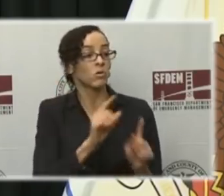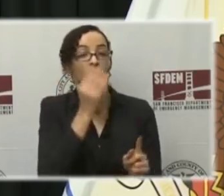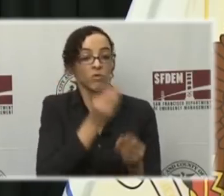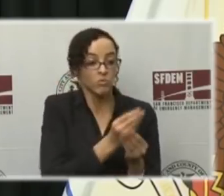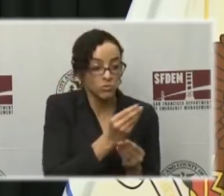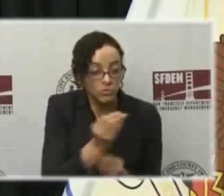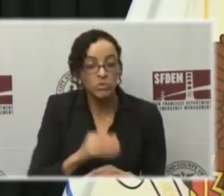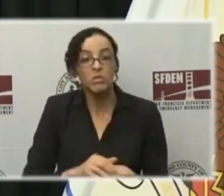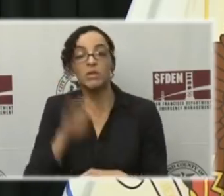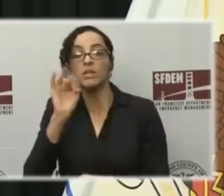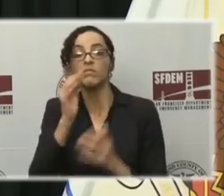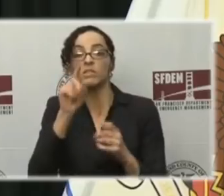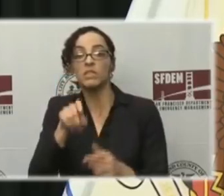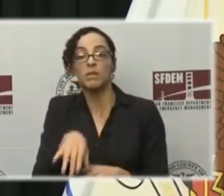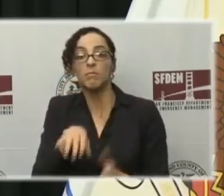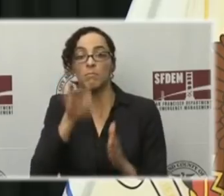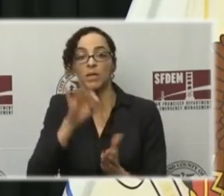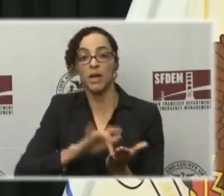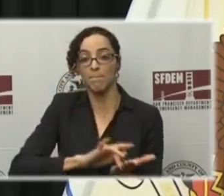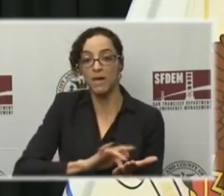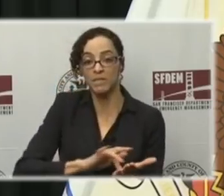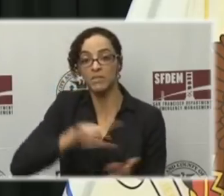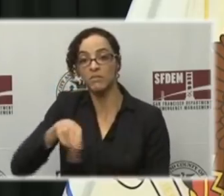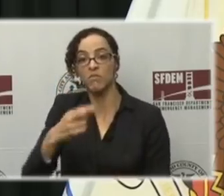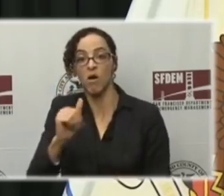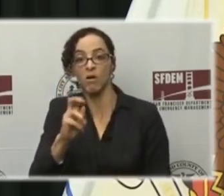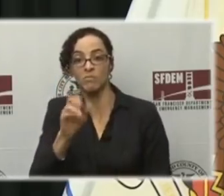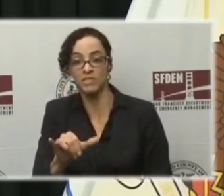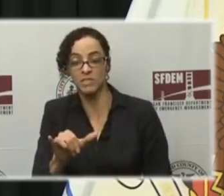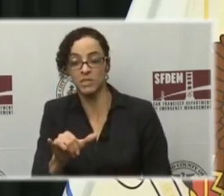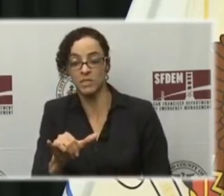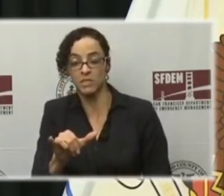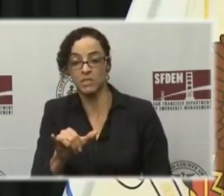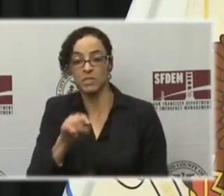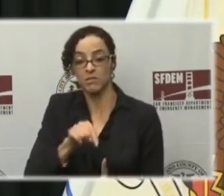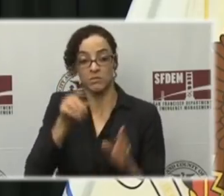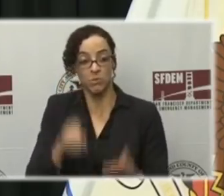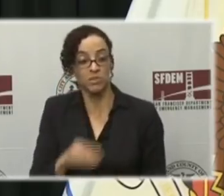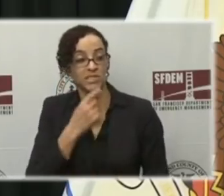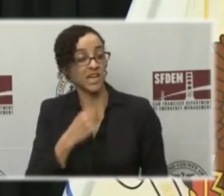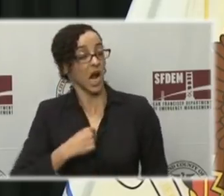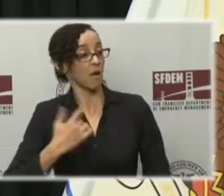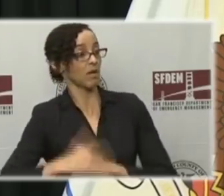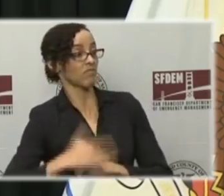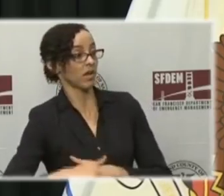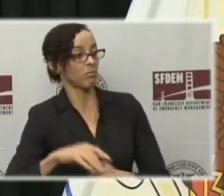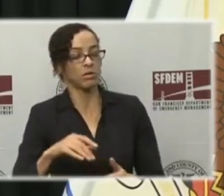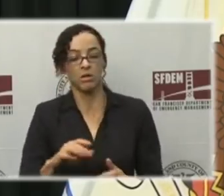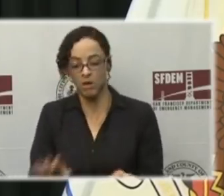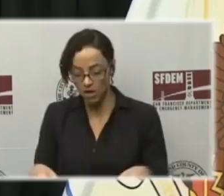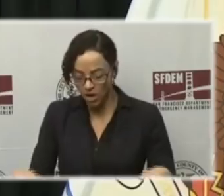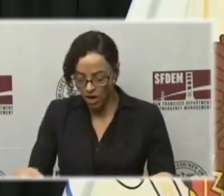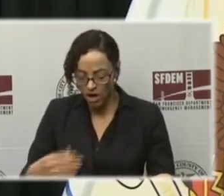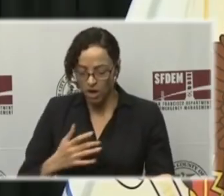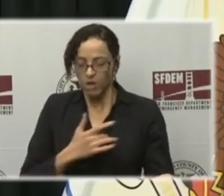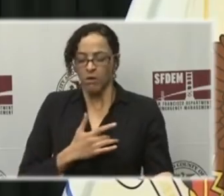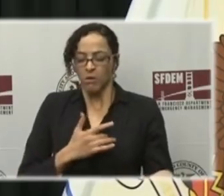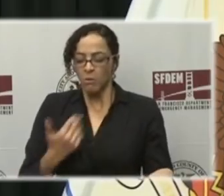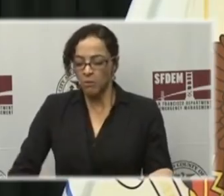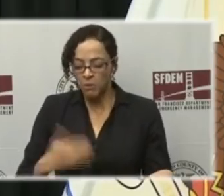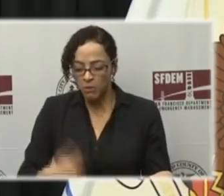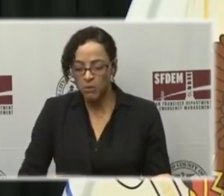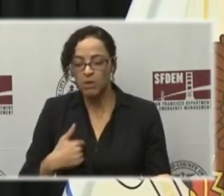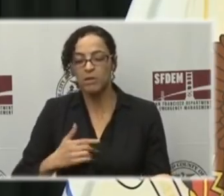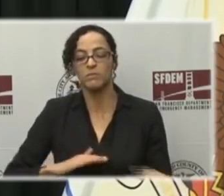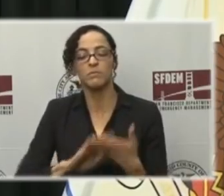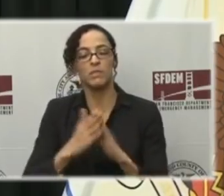were available. And I got really emotional when I received that note because it just made me think about how amazing people